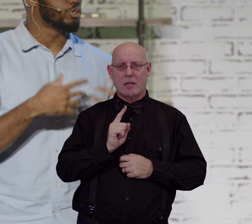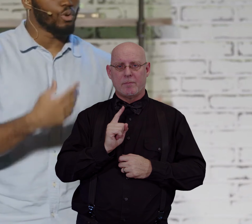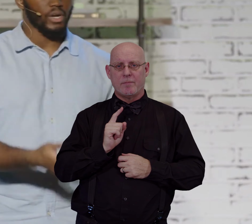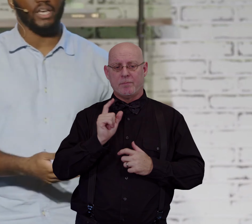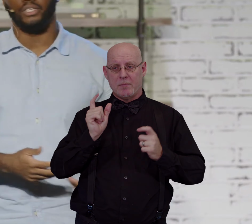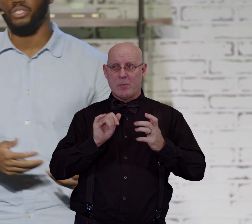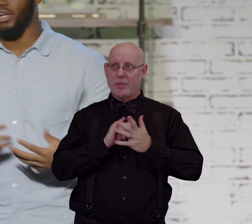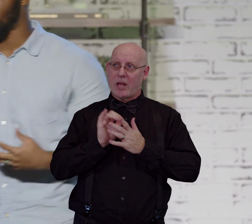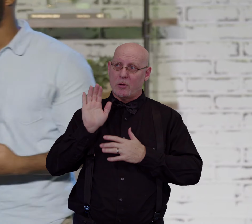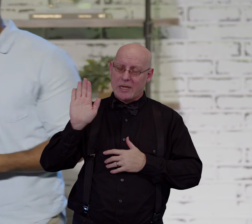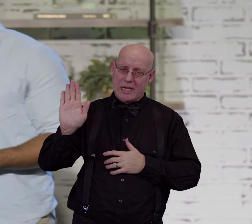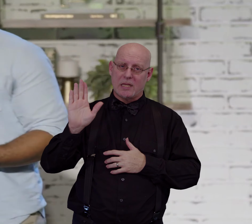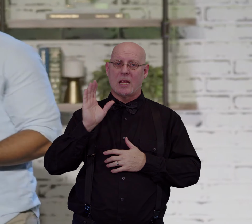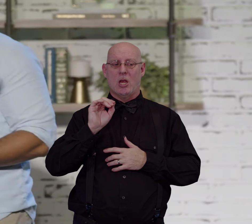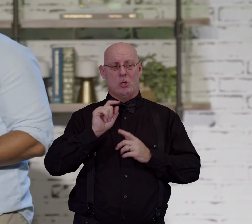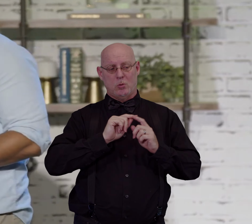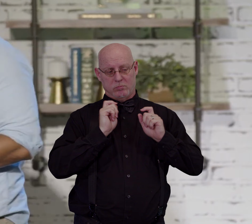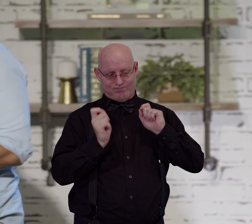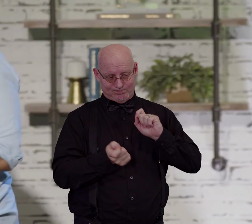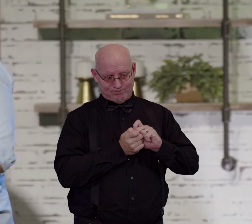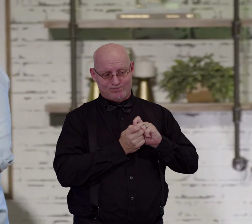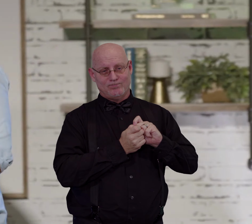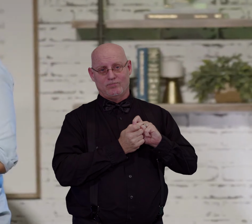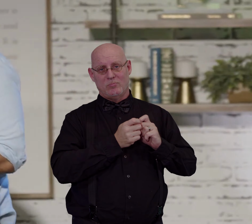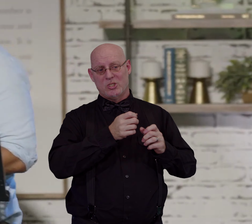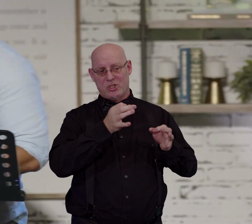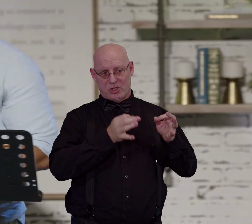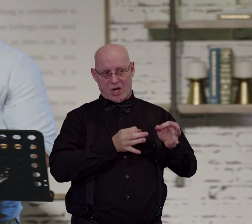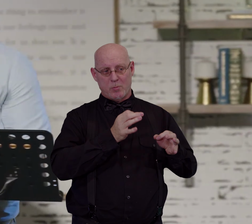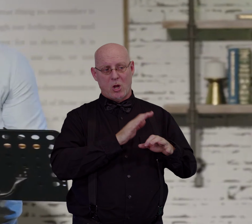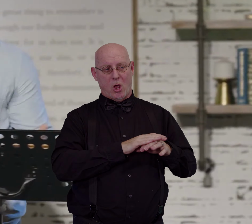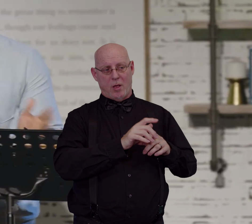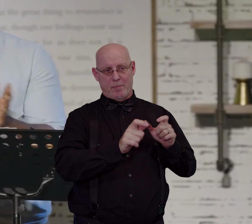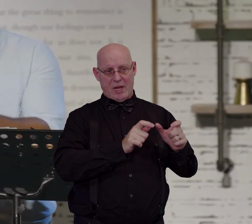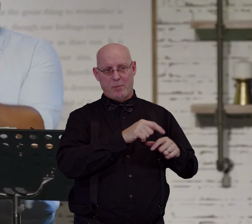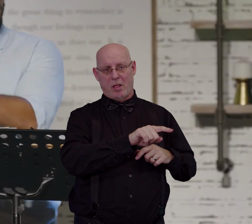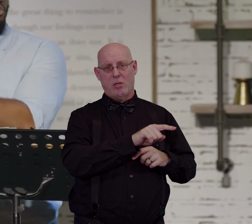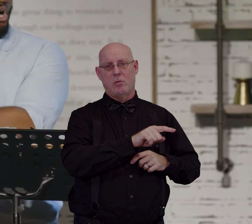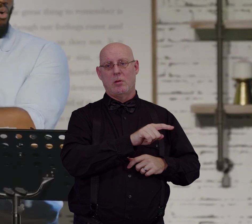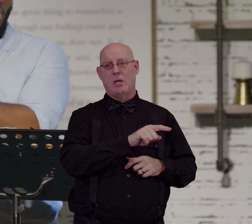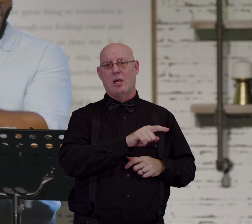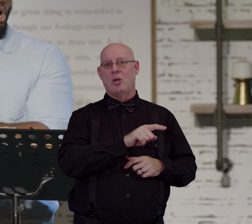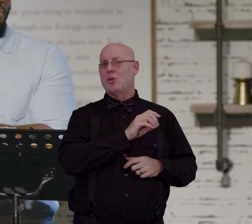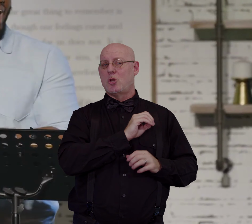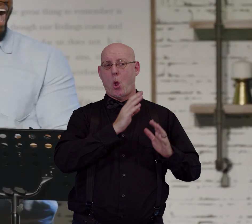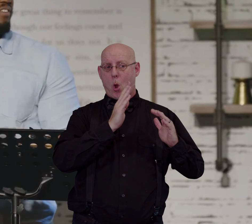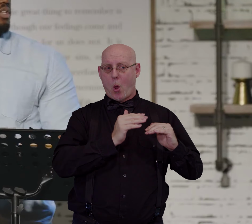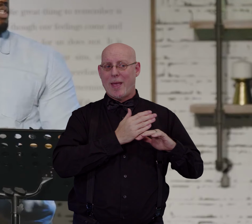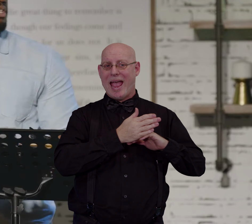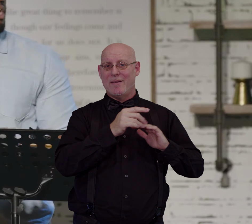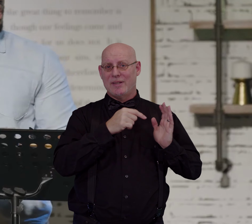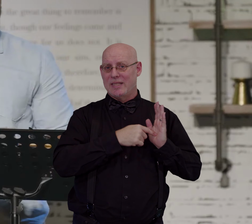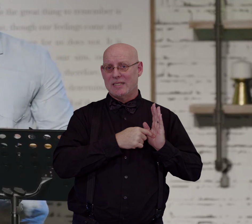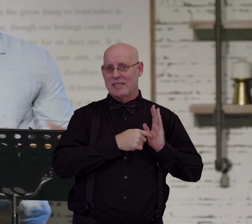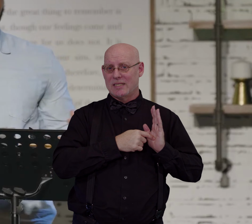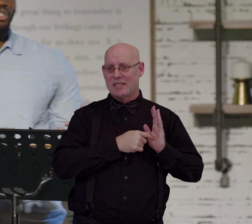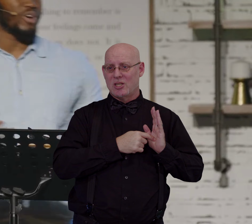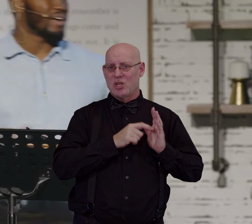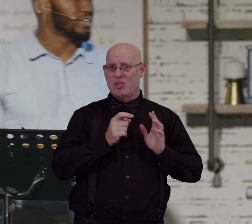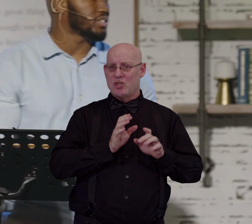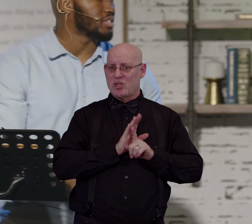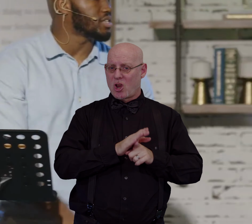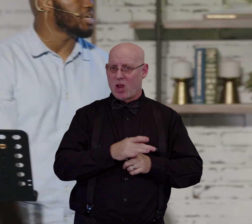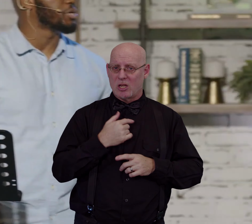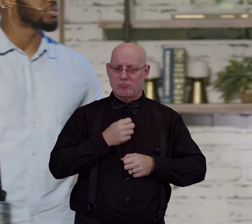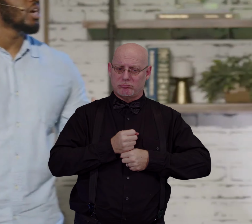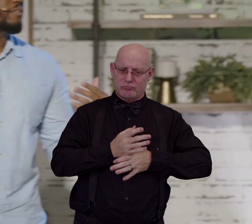for those who are his and also to inflict judgment upon them. And there is no hope after this. And so this should